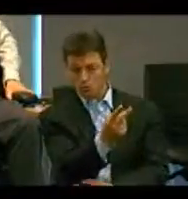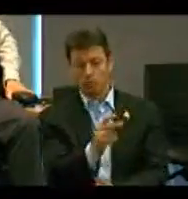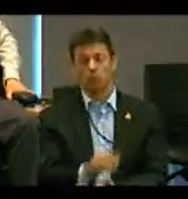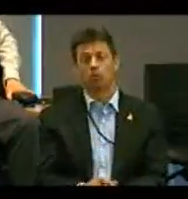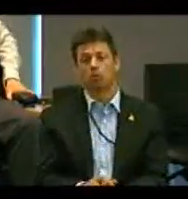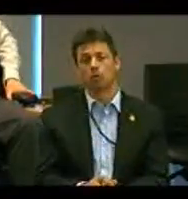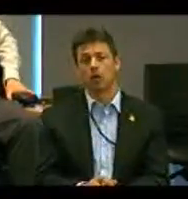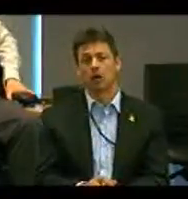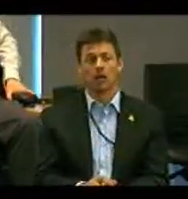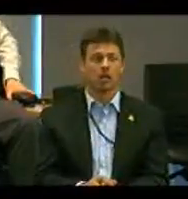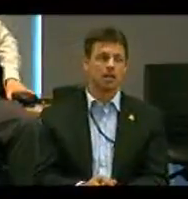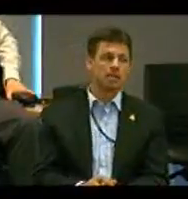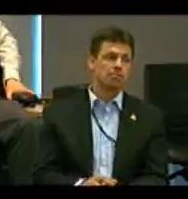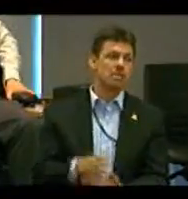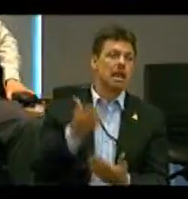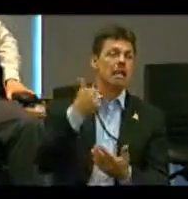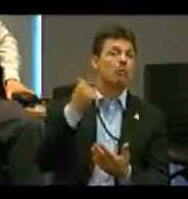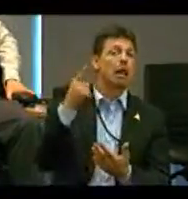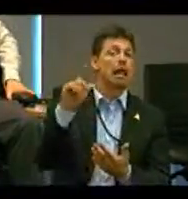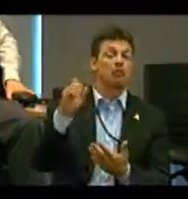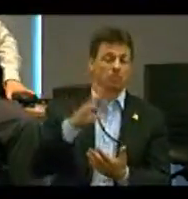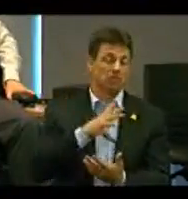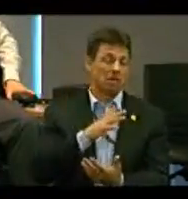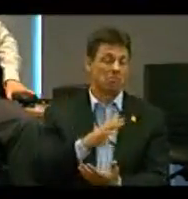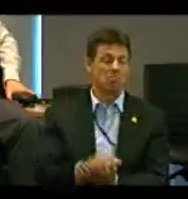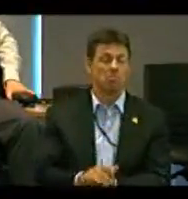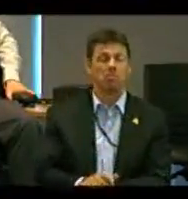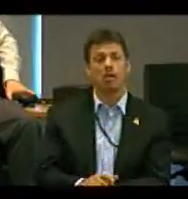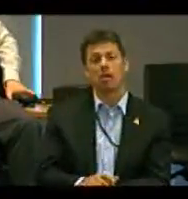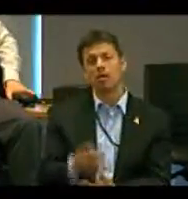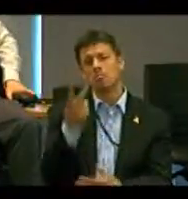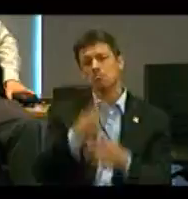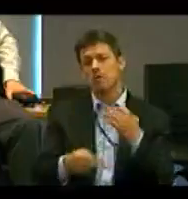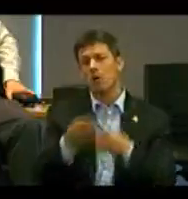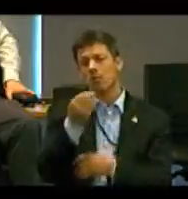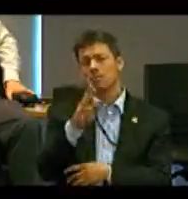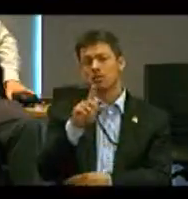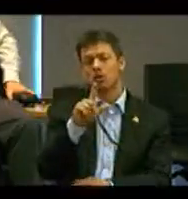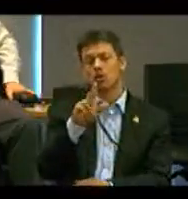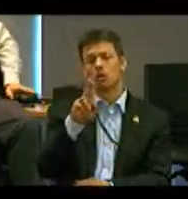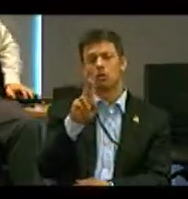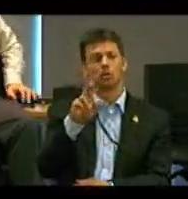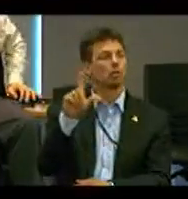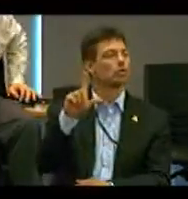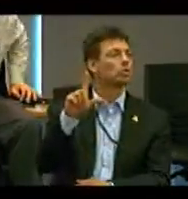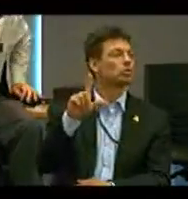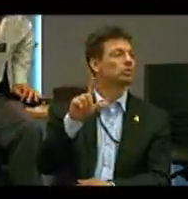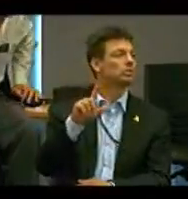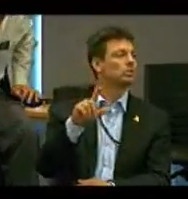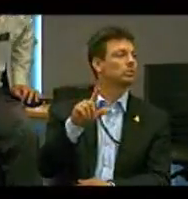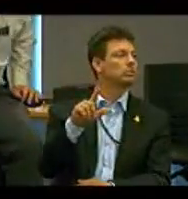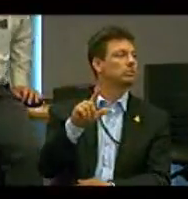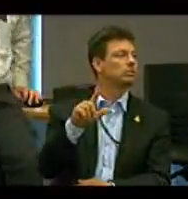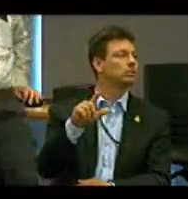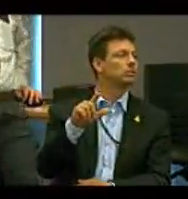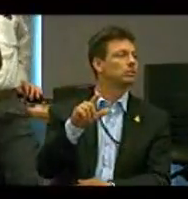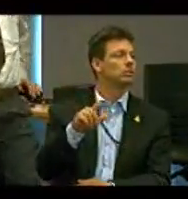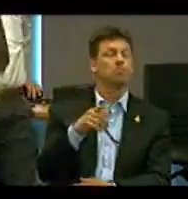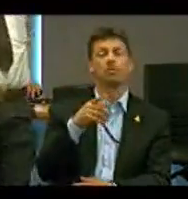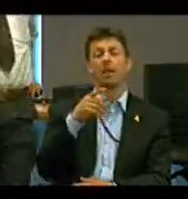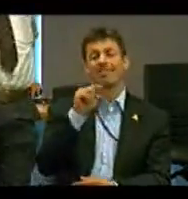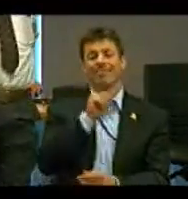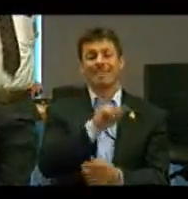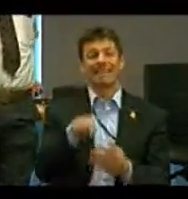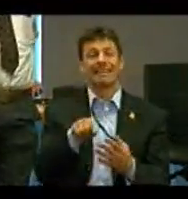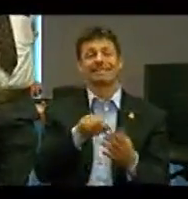if anybody else wants to chime in. But both Mr. Lucen and Mr. Eden, these studies that